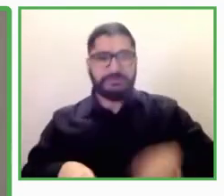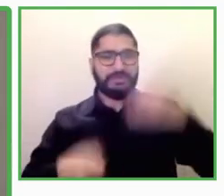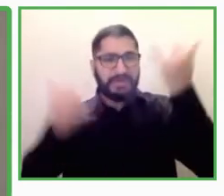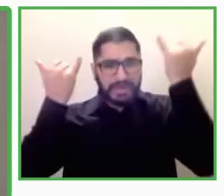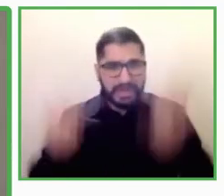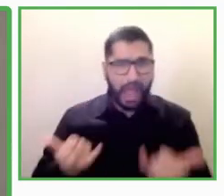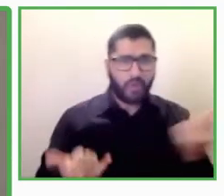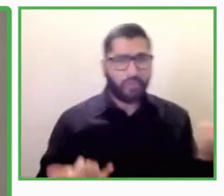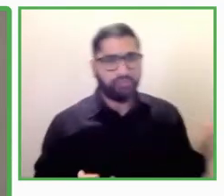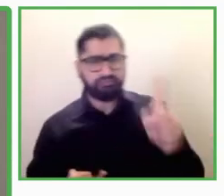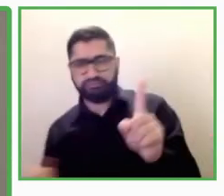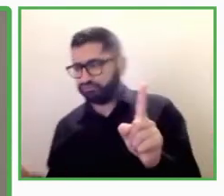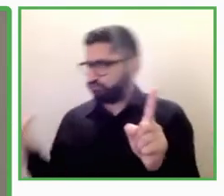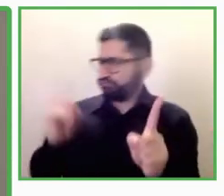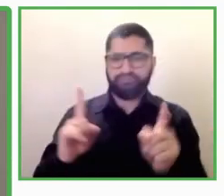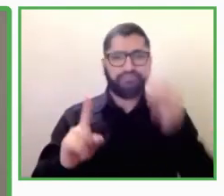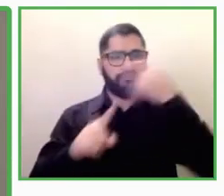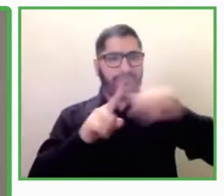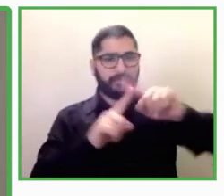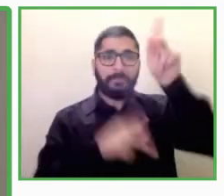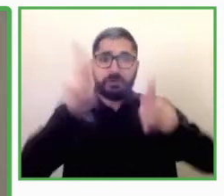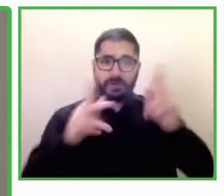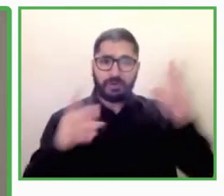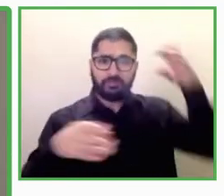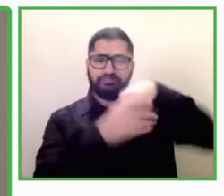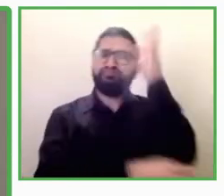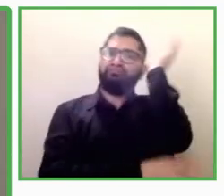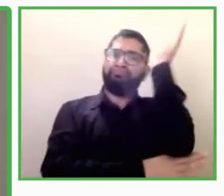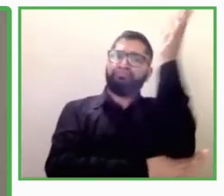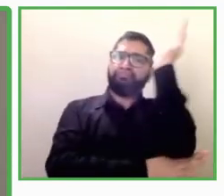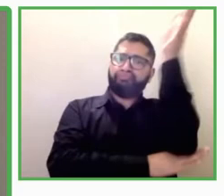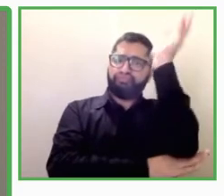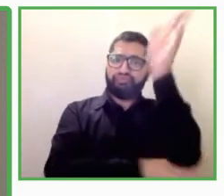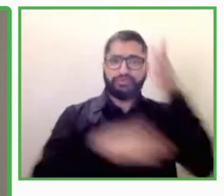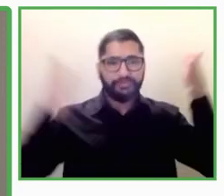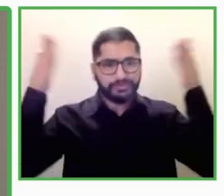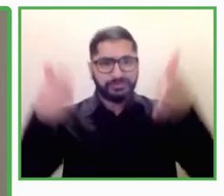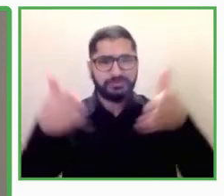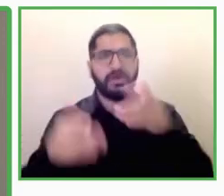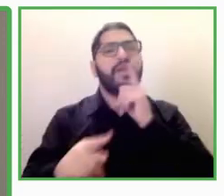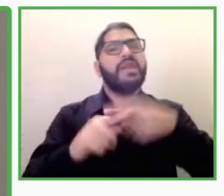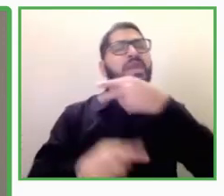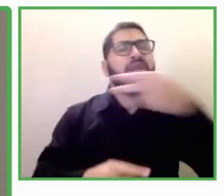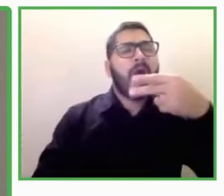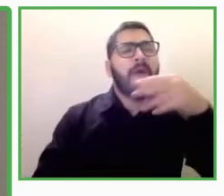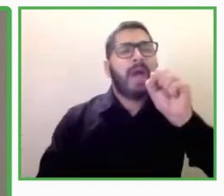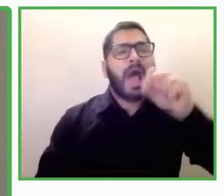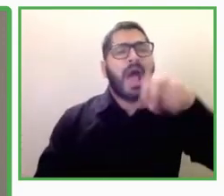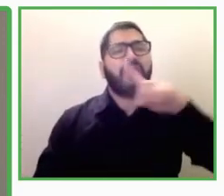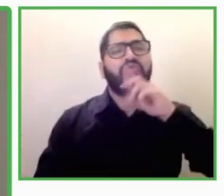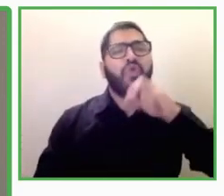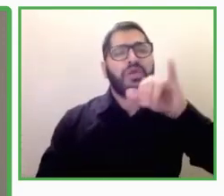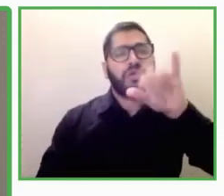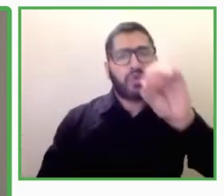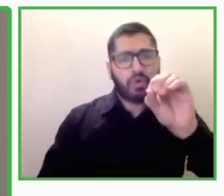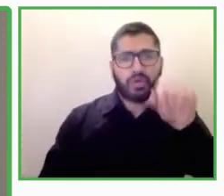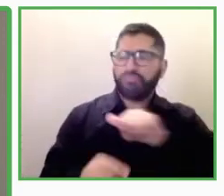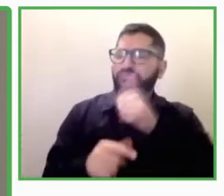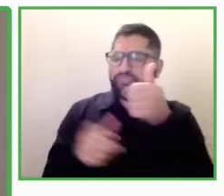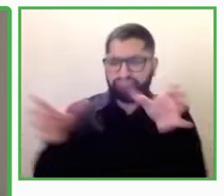our first speaker after this presentation. That's Antonio Martínez. He's